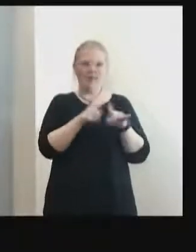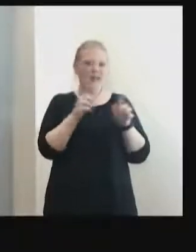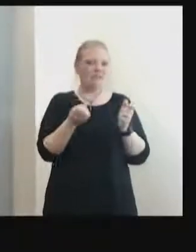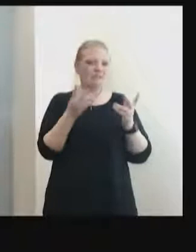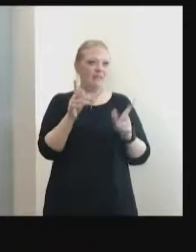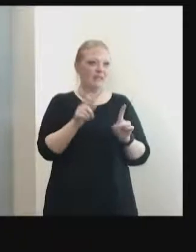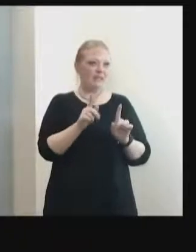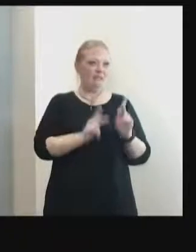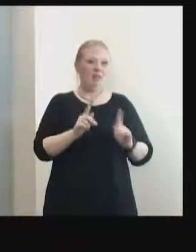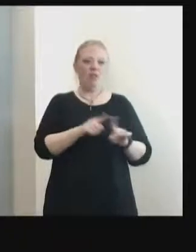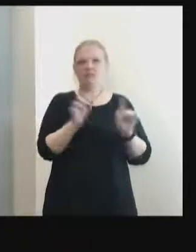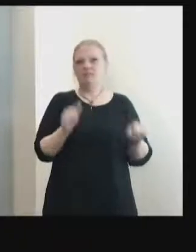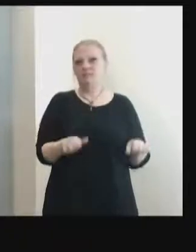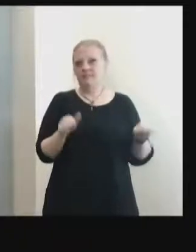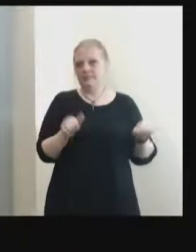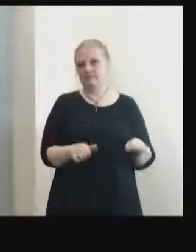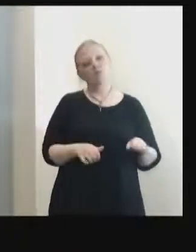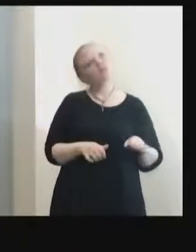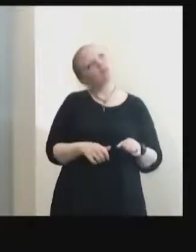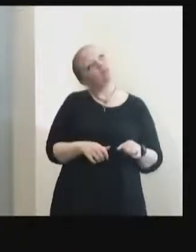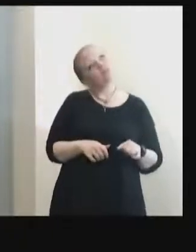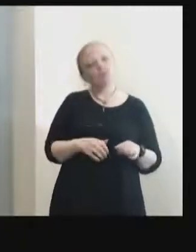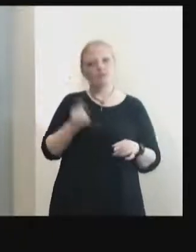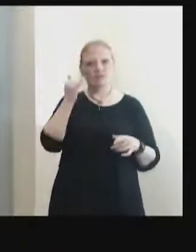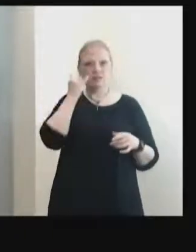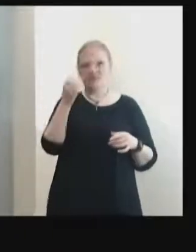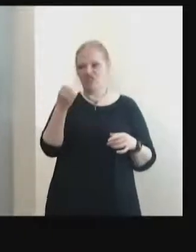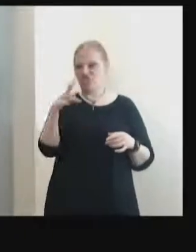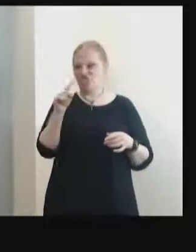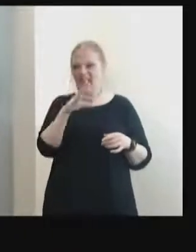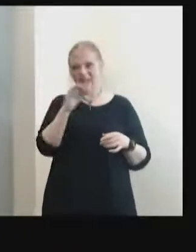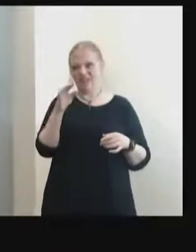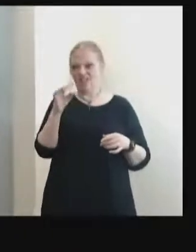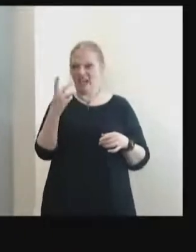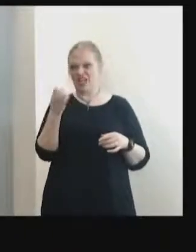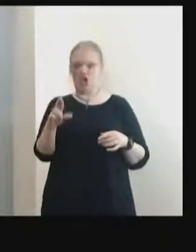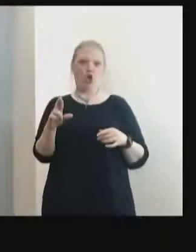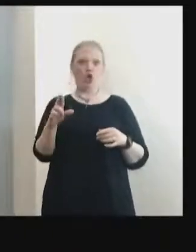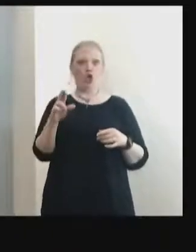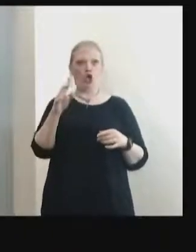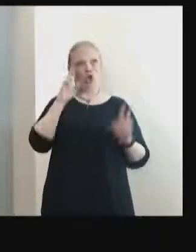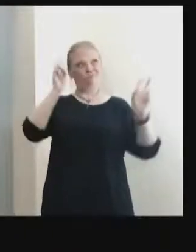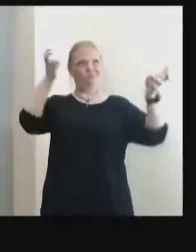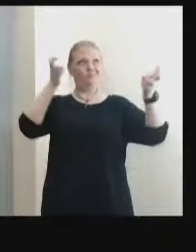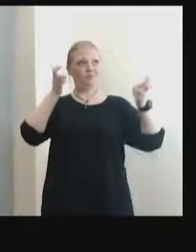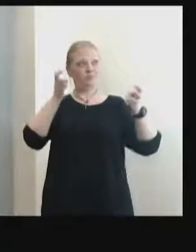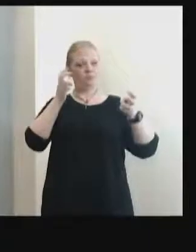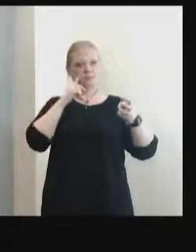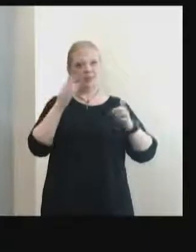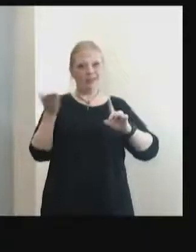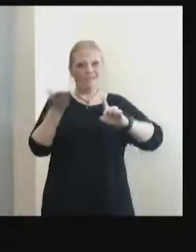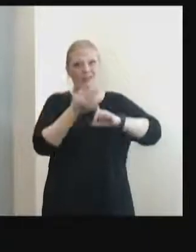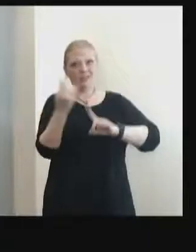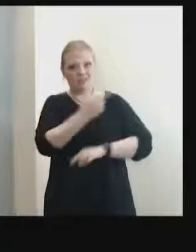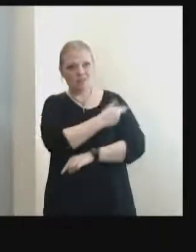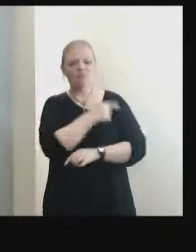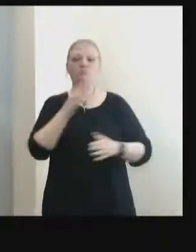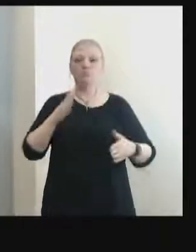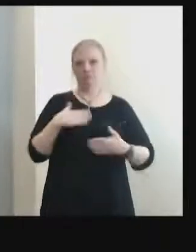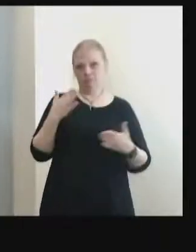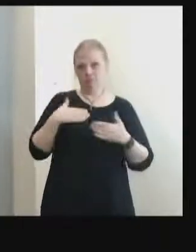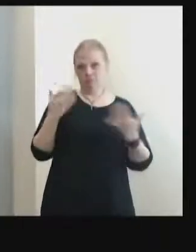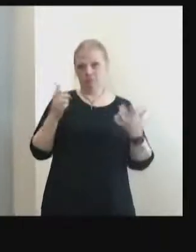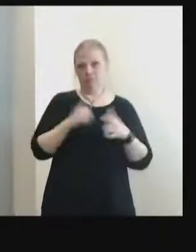as we possibly can. And if it's a shot and a chaser that gets somebody to get vaccinated, I'm happy about it. And along the way, hopefully